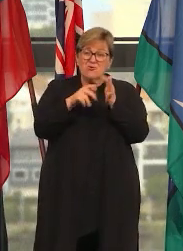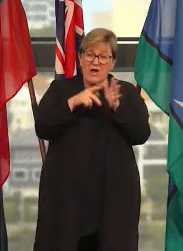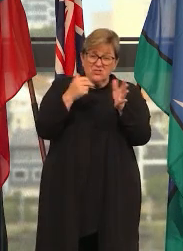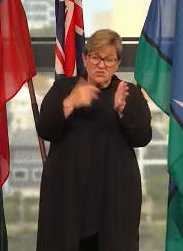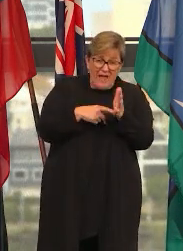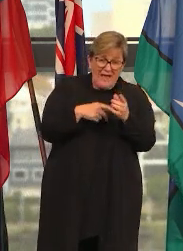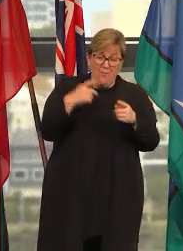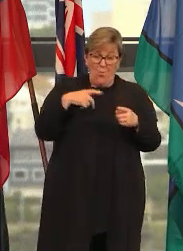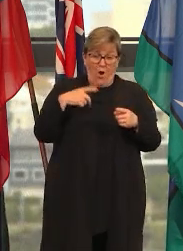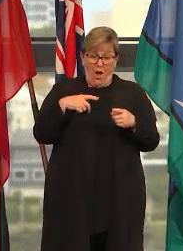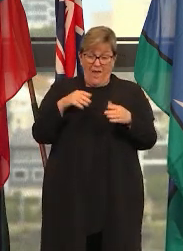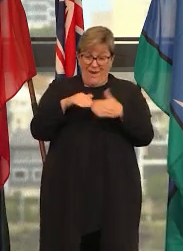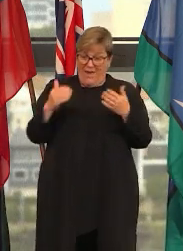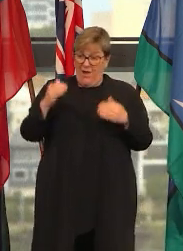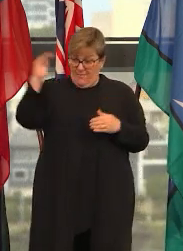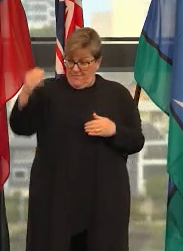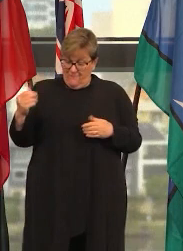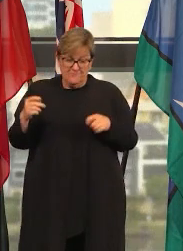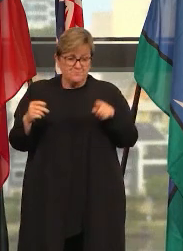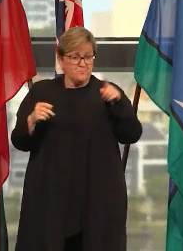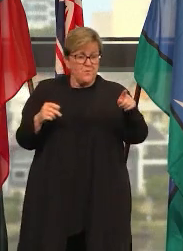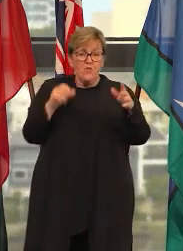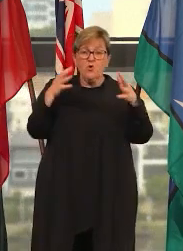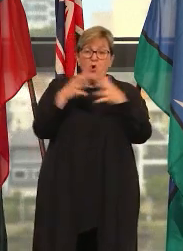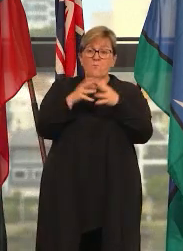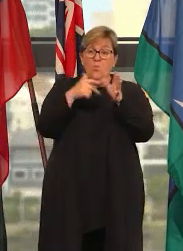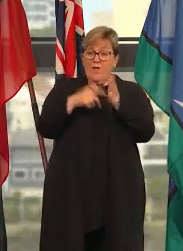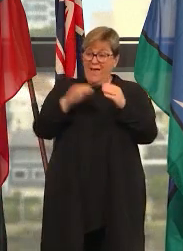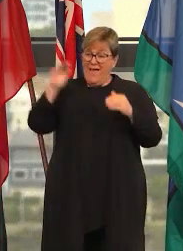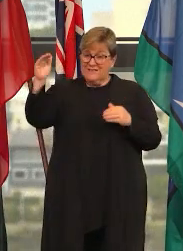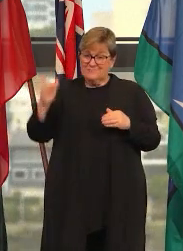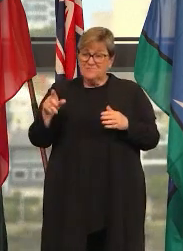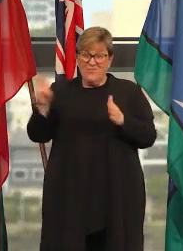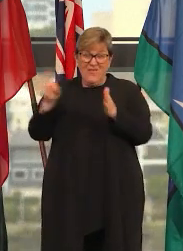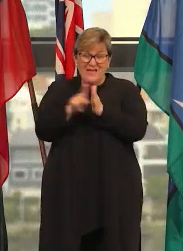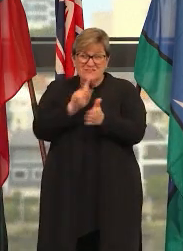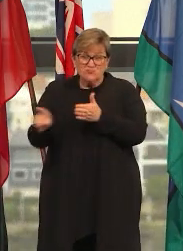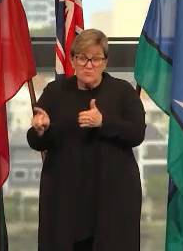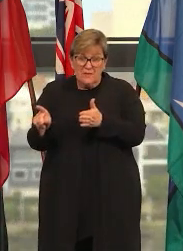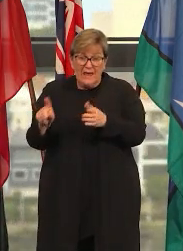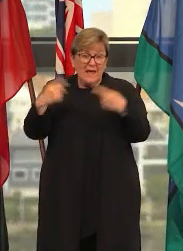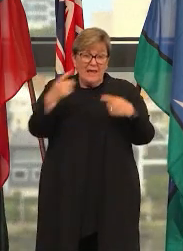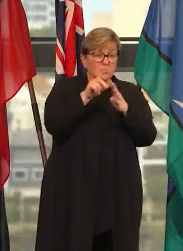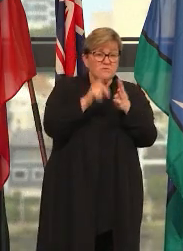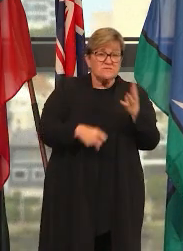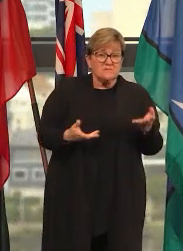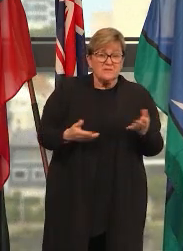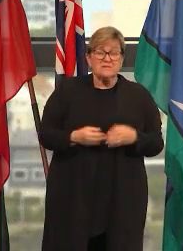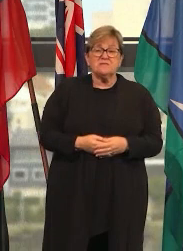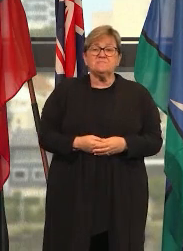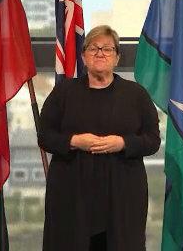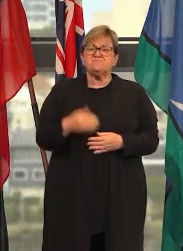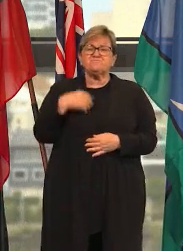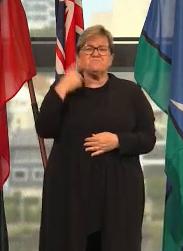go, and it's not impossible to bring about those changes. It is possible. We just need